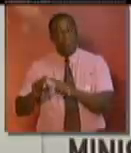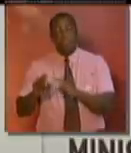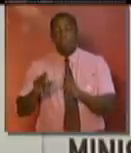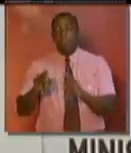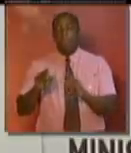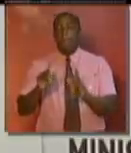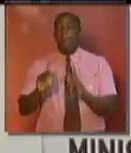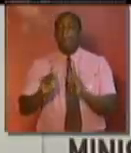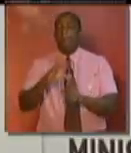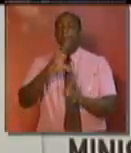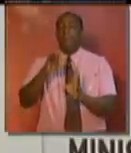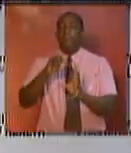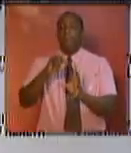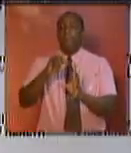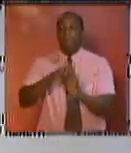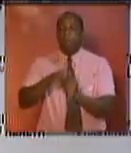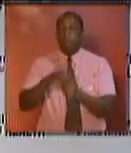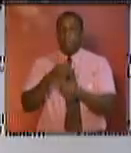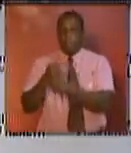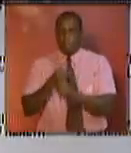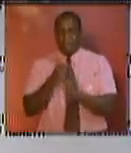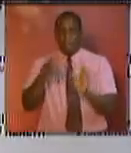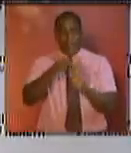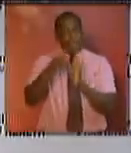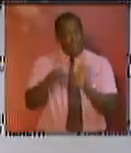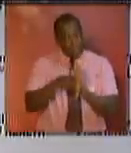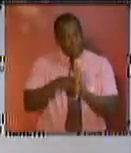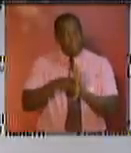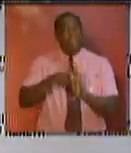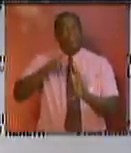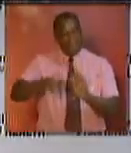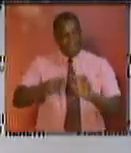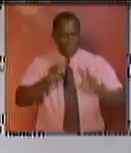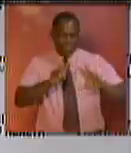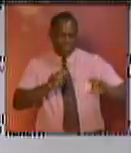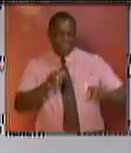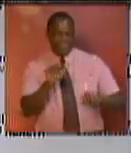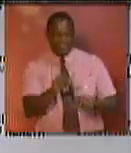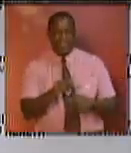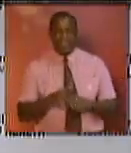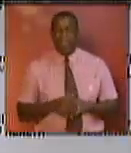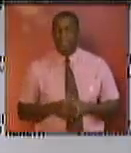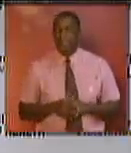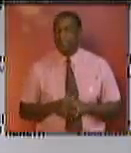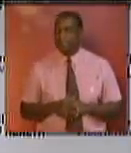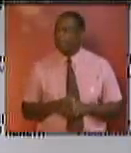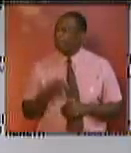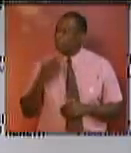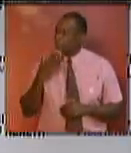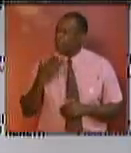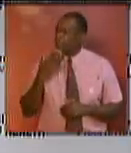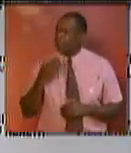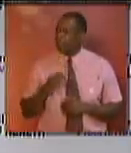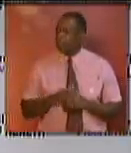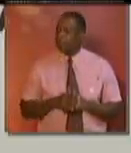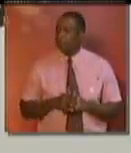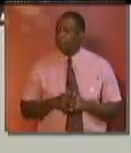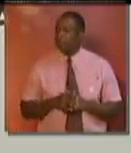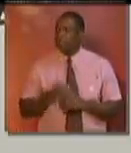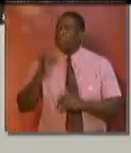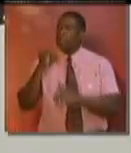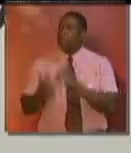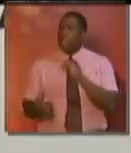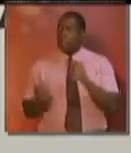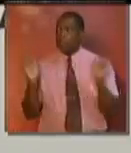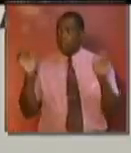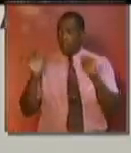So, thank you for that question. Thank you very much. I just wanted to follow up. At the last conference, we had Mr. Sirjusingh on,